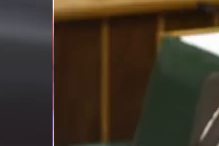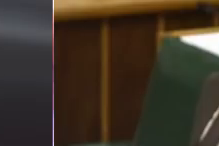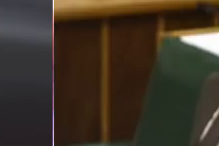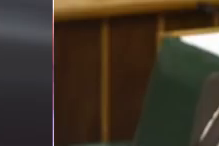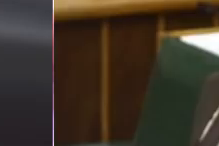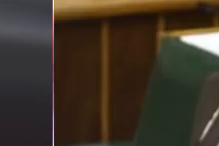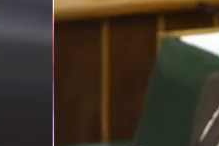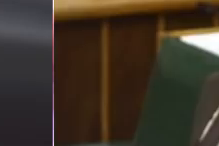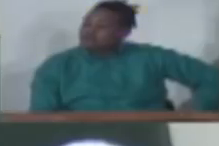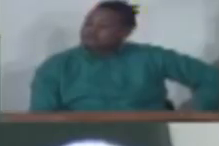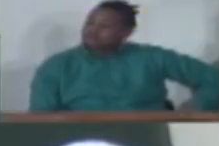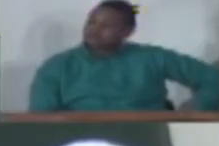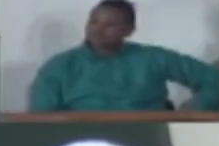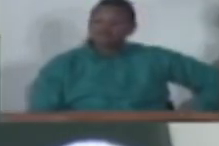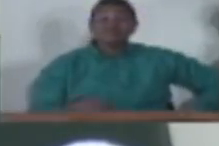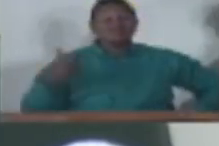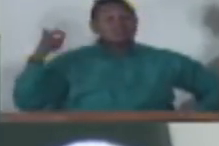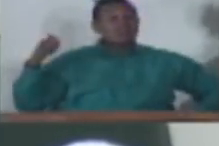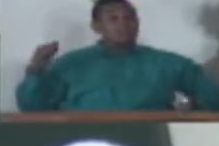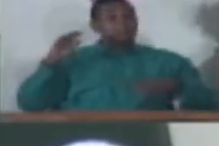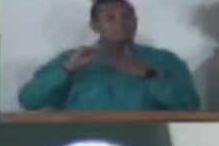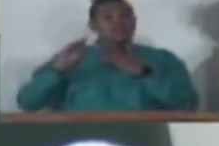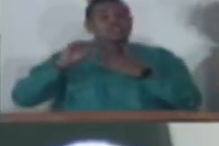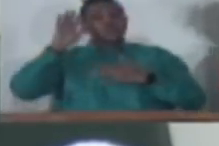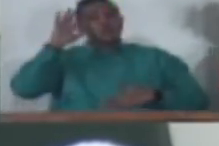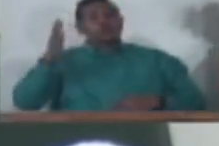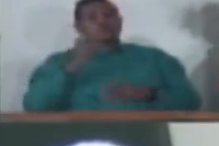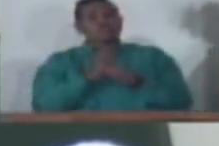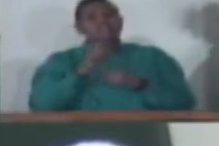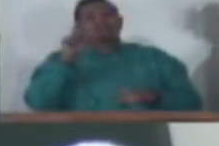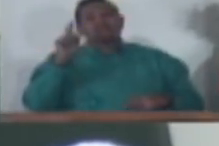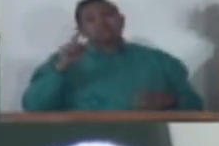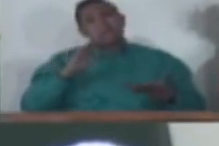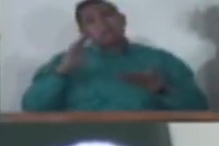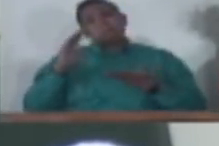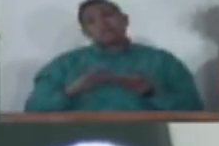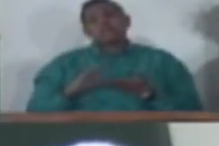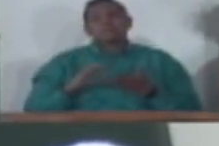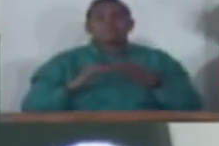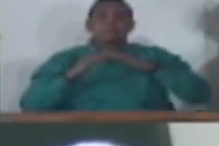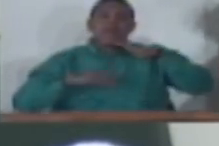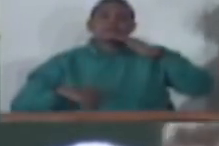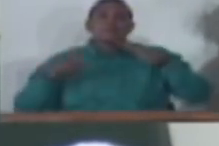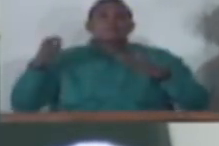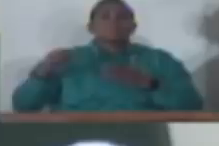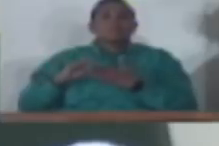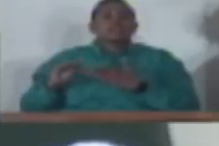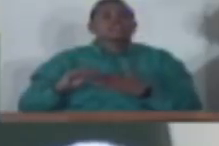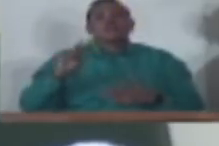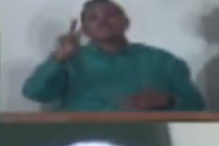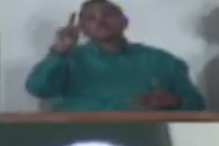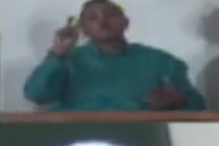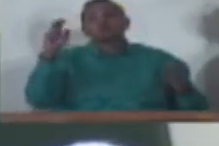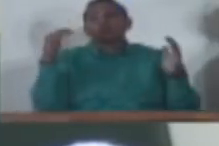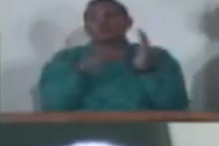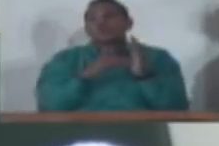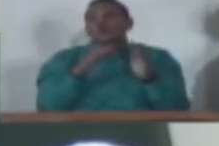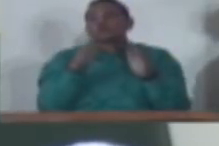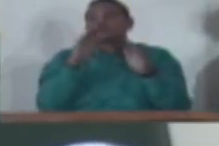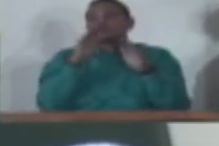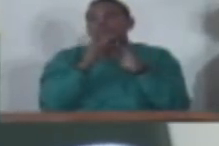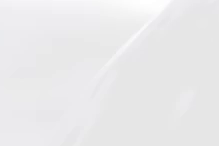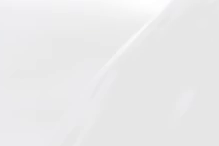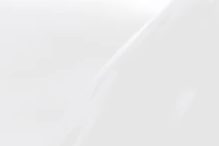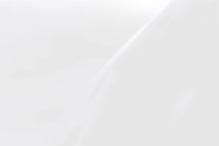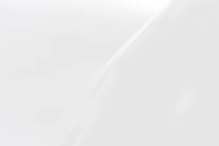Pension Scheme Bill. The first of its kind in the world, the bill provides a comprehensive contributory pension plan for tourism